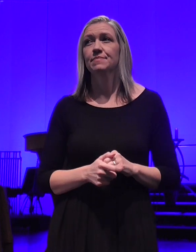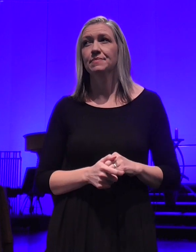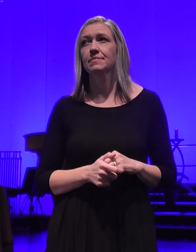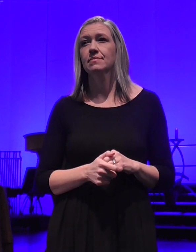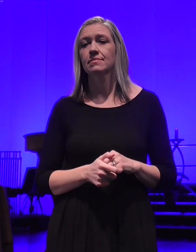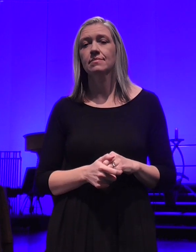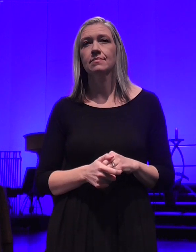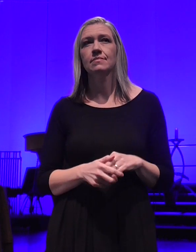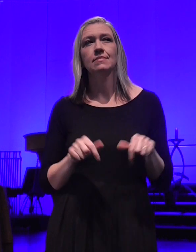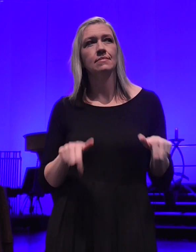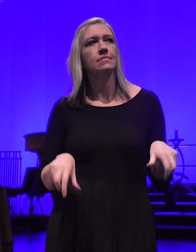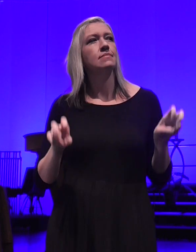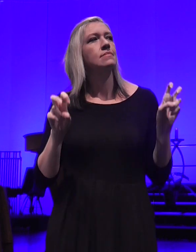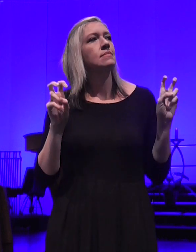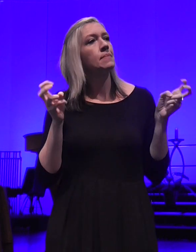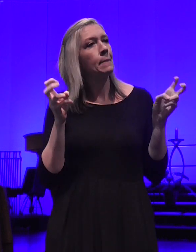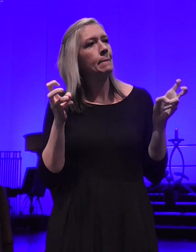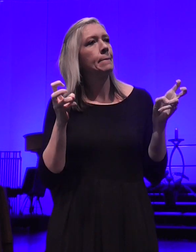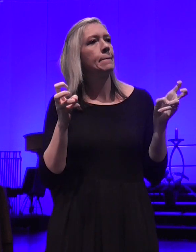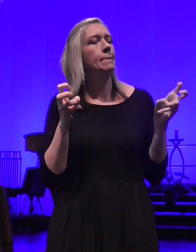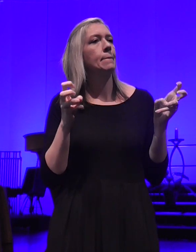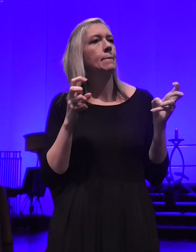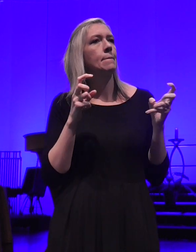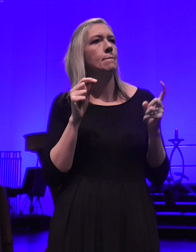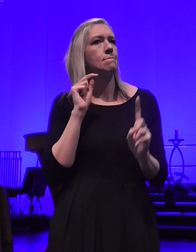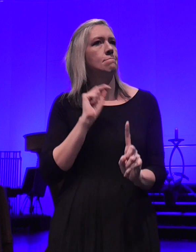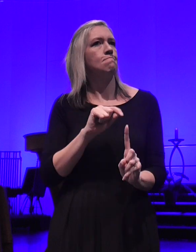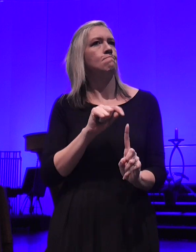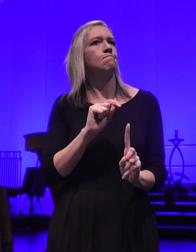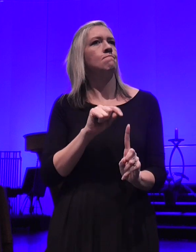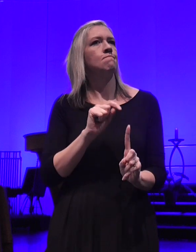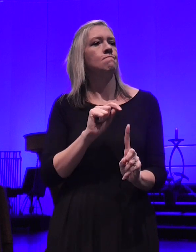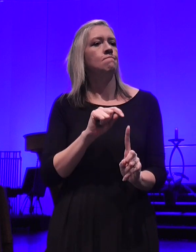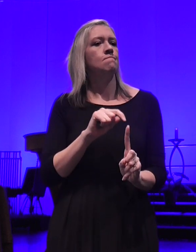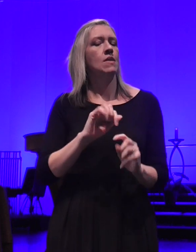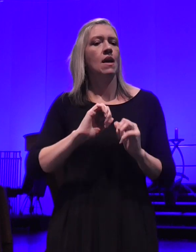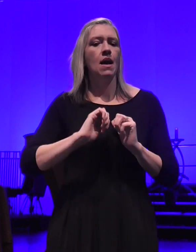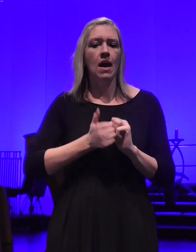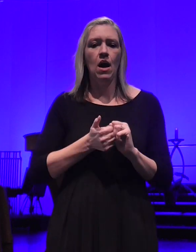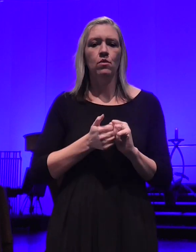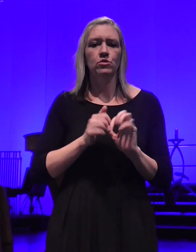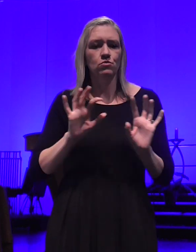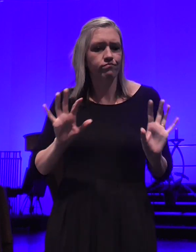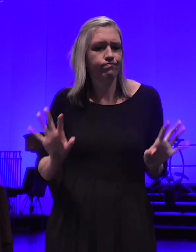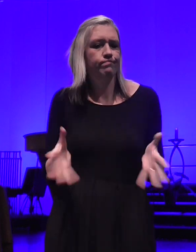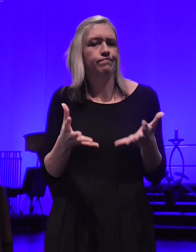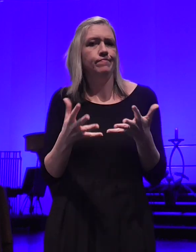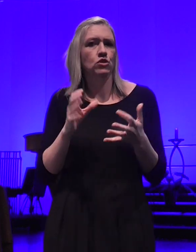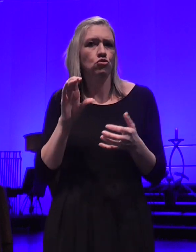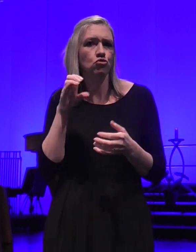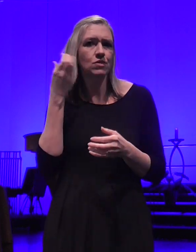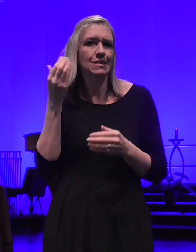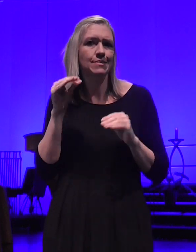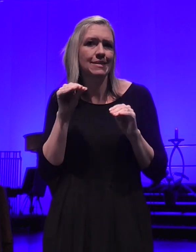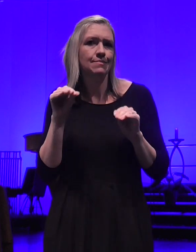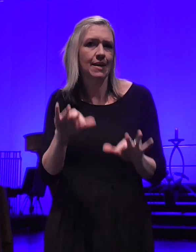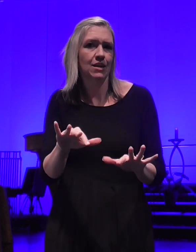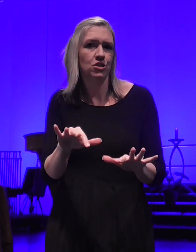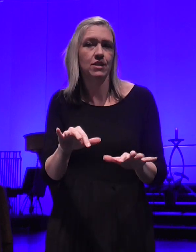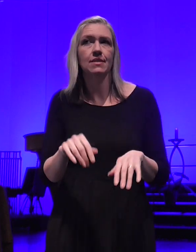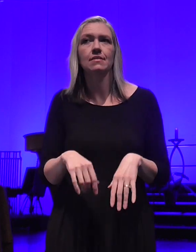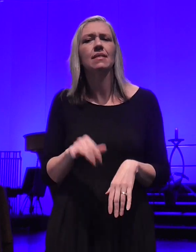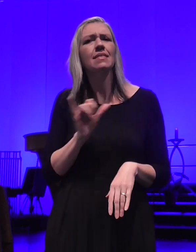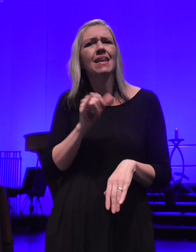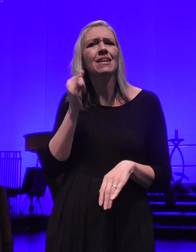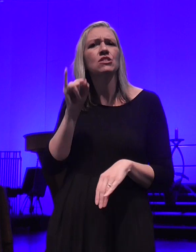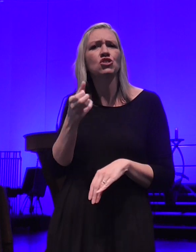And it's all about how to invoke Christmas magic during the holiday season, which, like